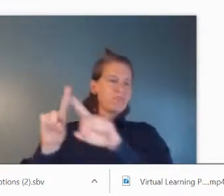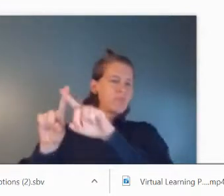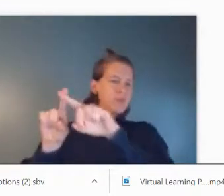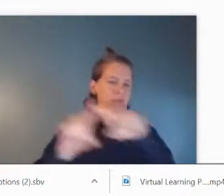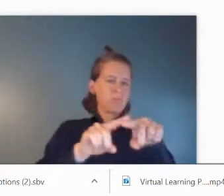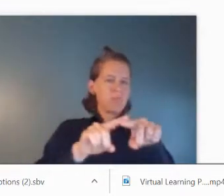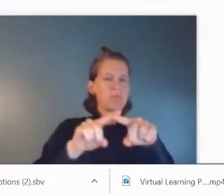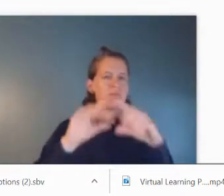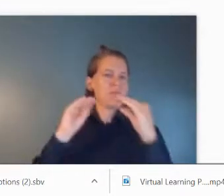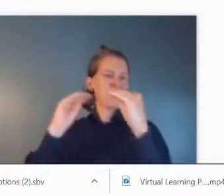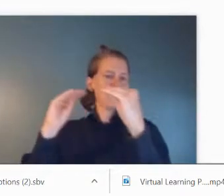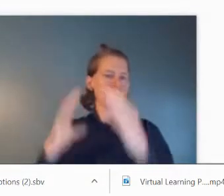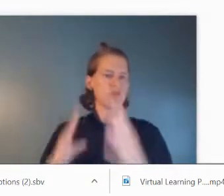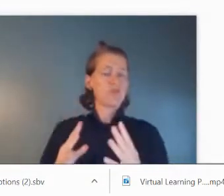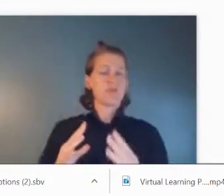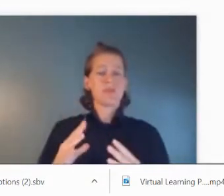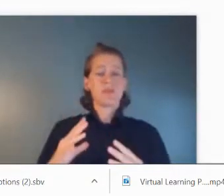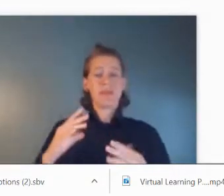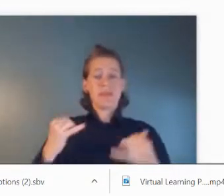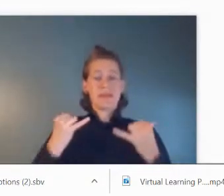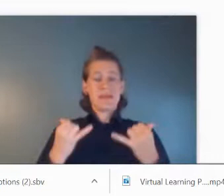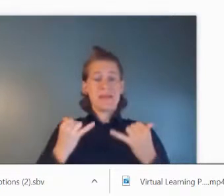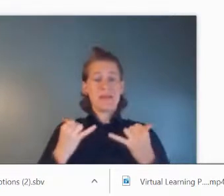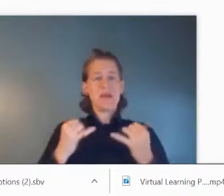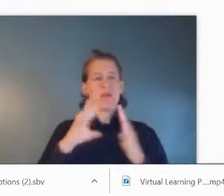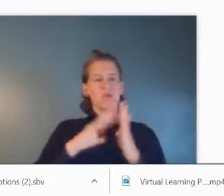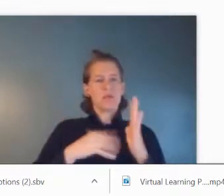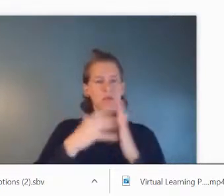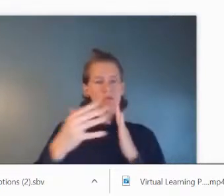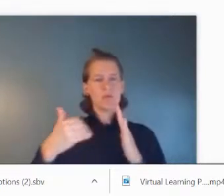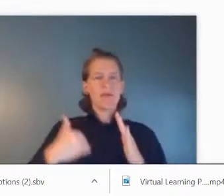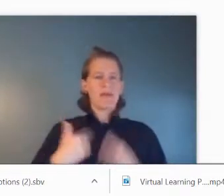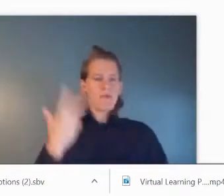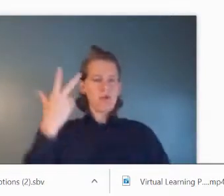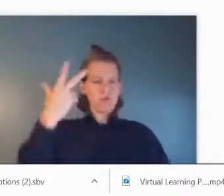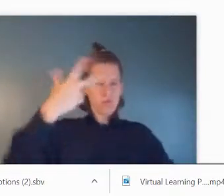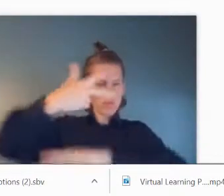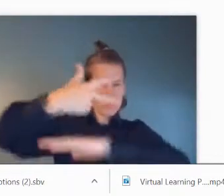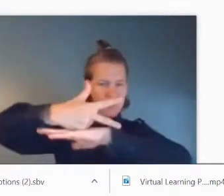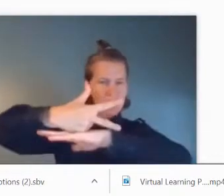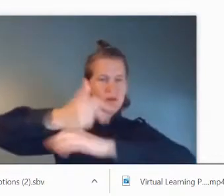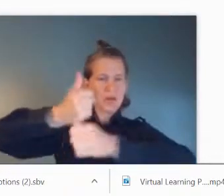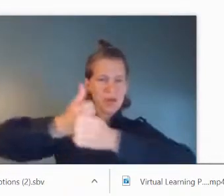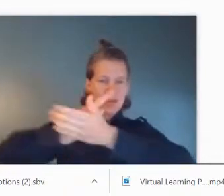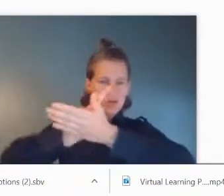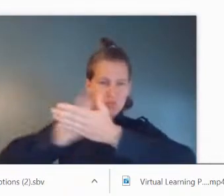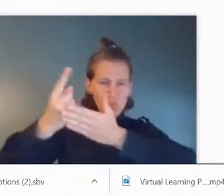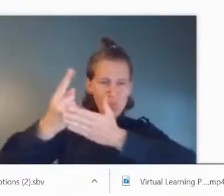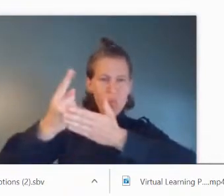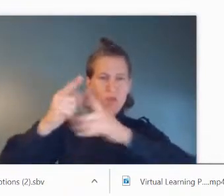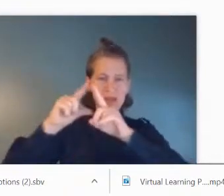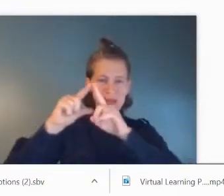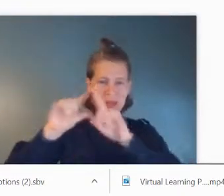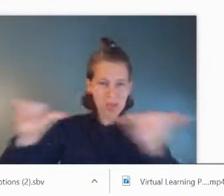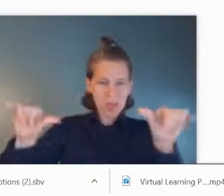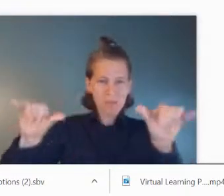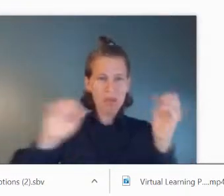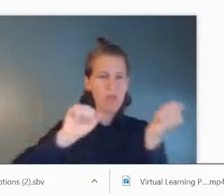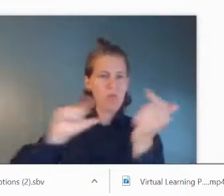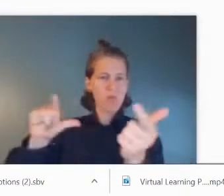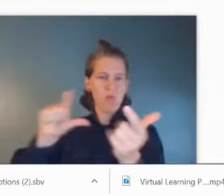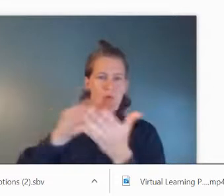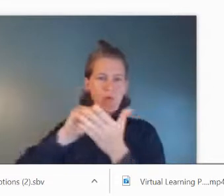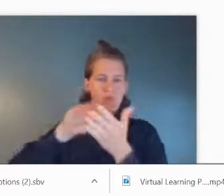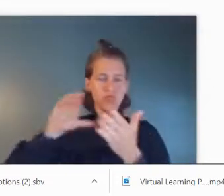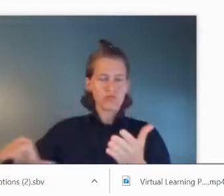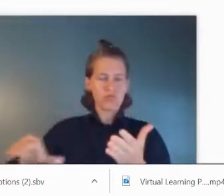will include three synchronous learning days where all students are expected to attend class virtually based on the